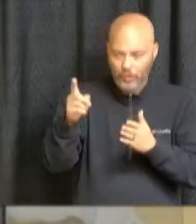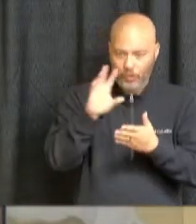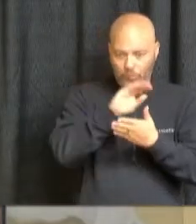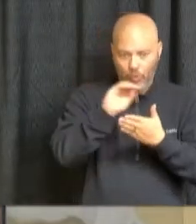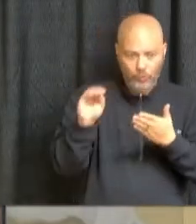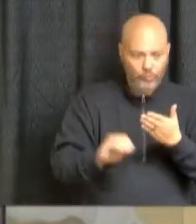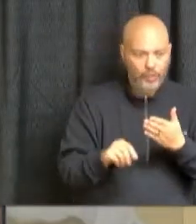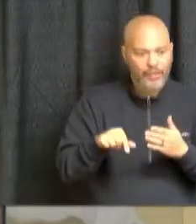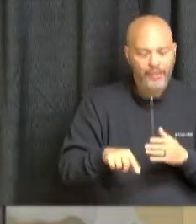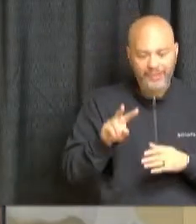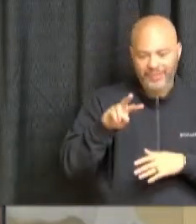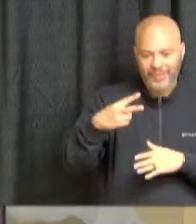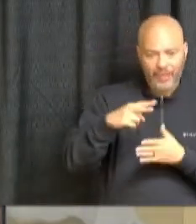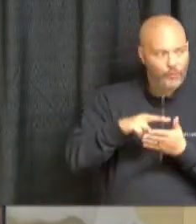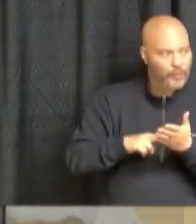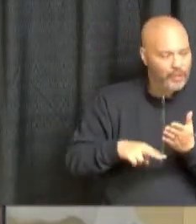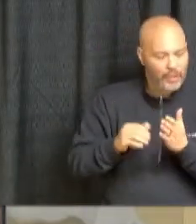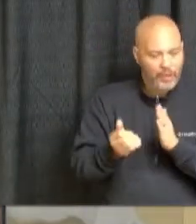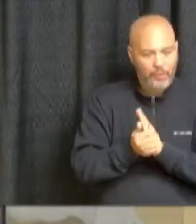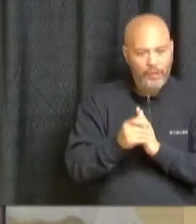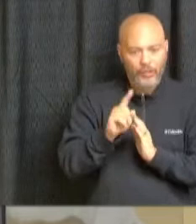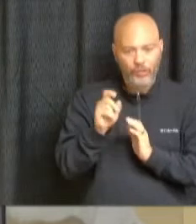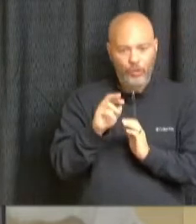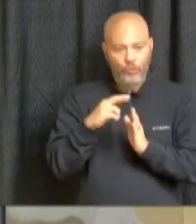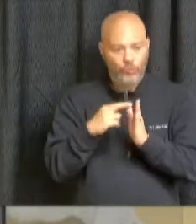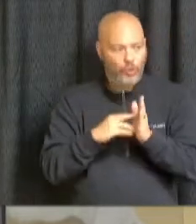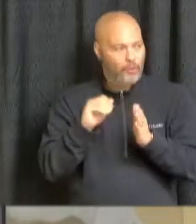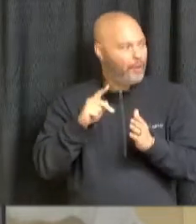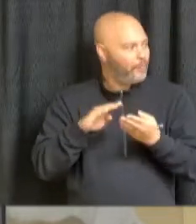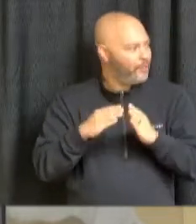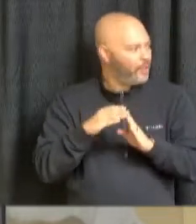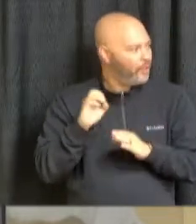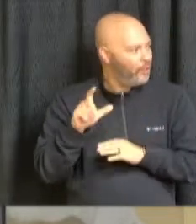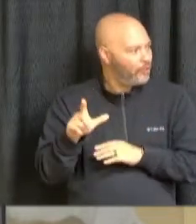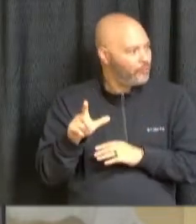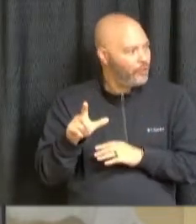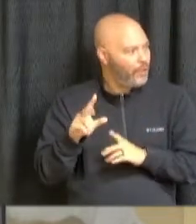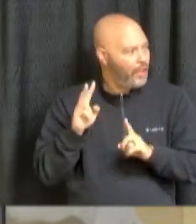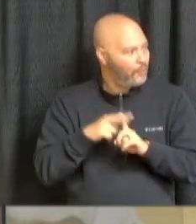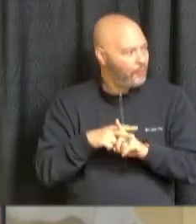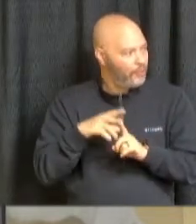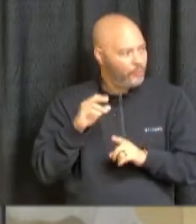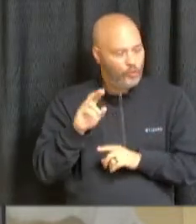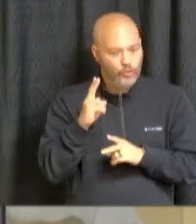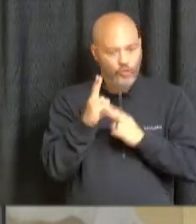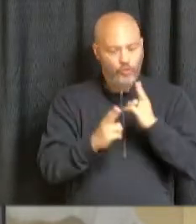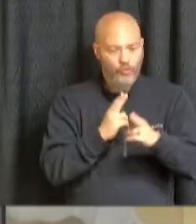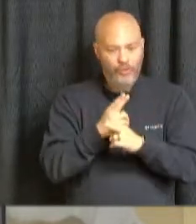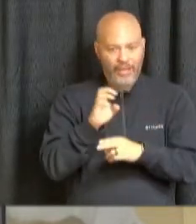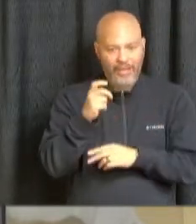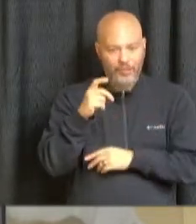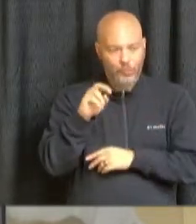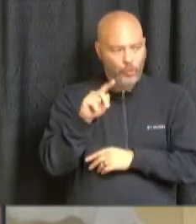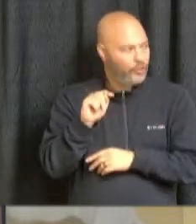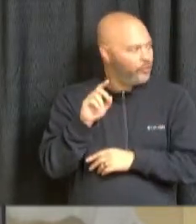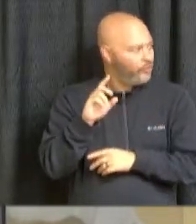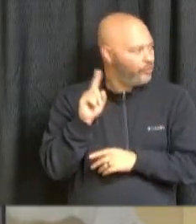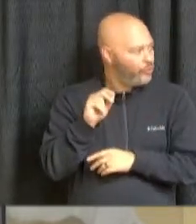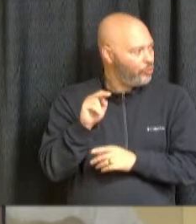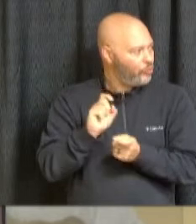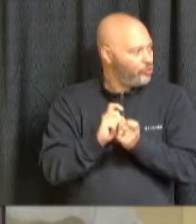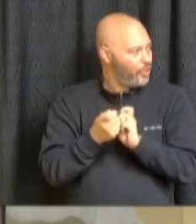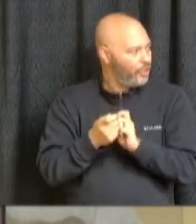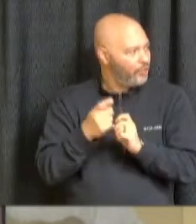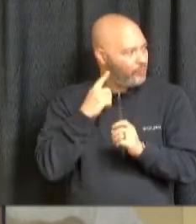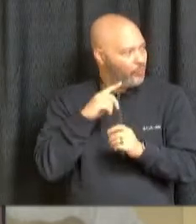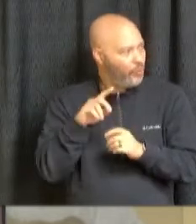sir. This is the second reading, amending the zoning ordinance and map of the city of Clarksville, application of Universal Exports LLC for zone change on